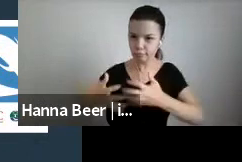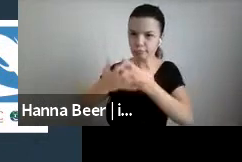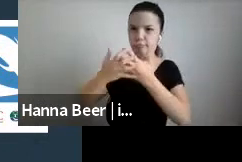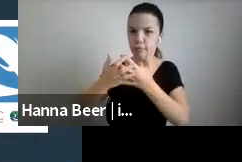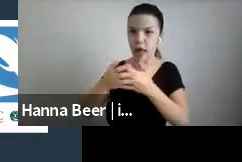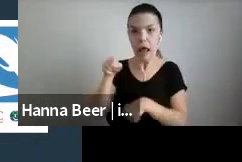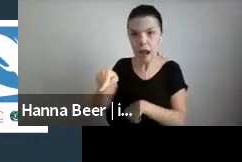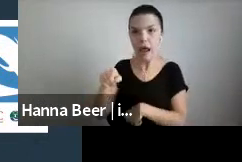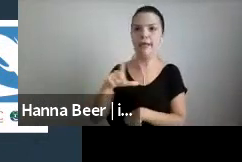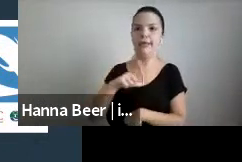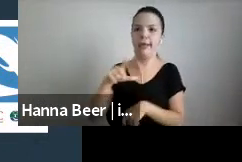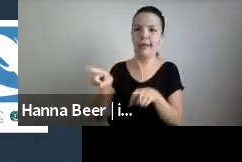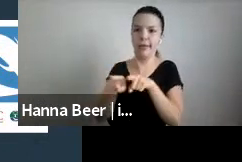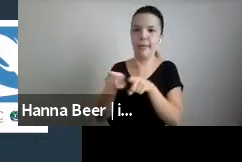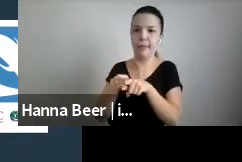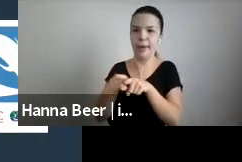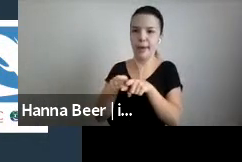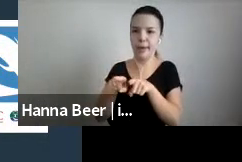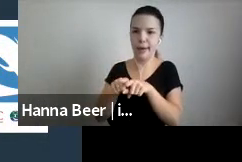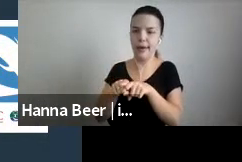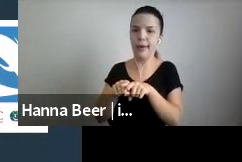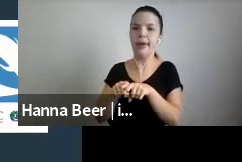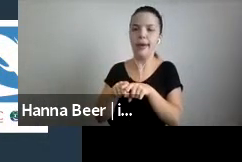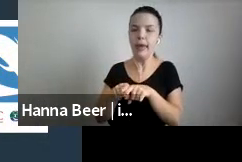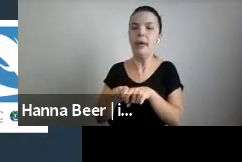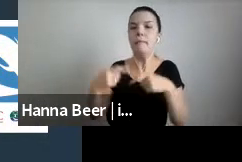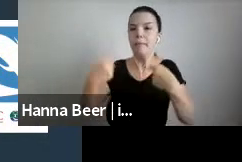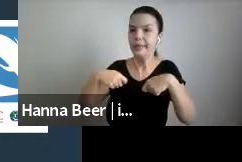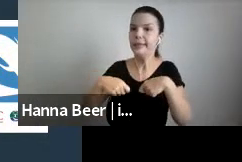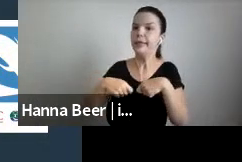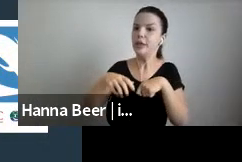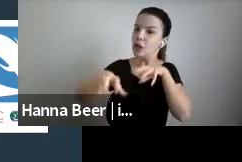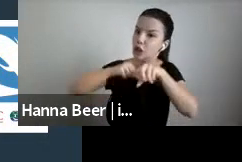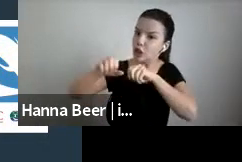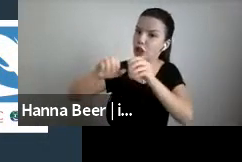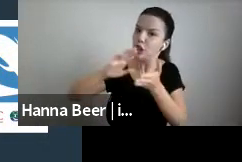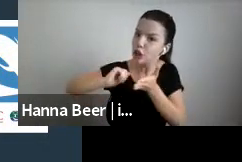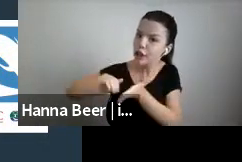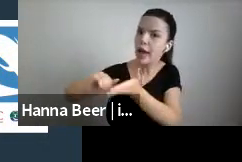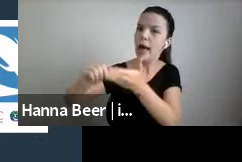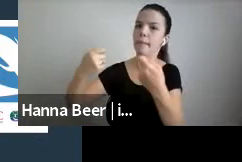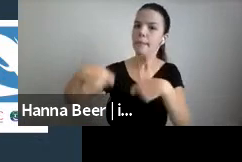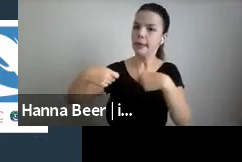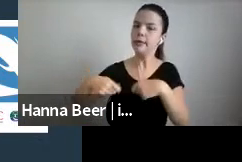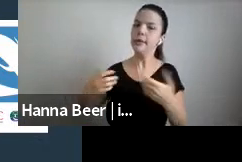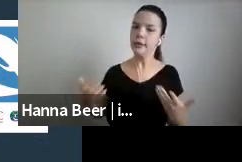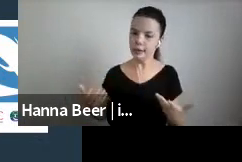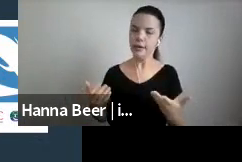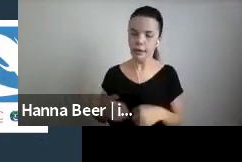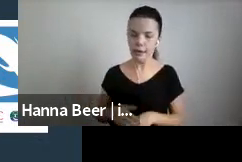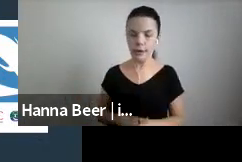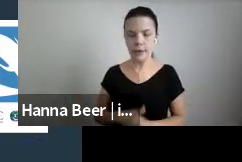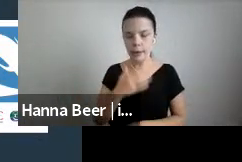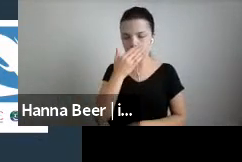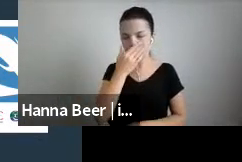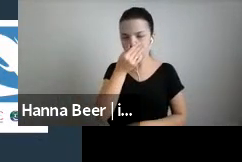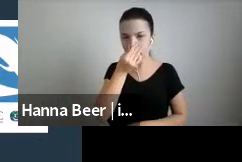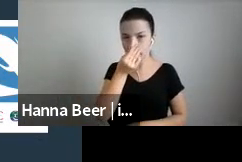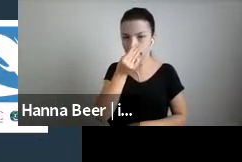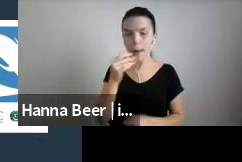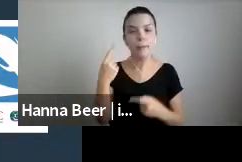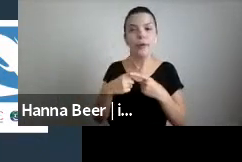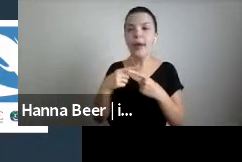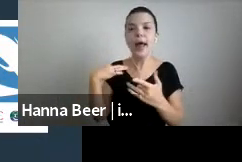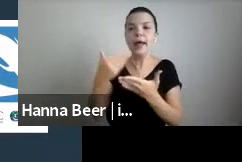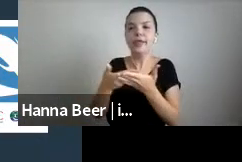been removed outside of the sanctuary, but they're still used. They're moved, but they're still being used